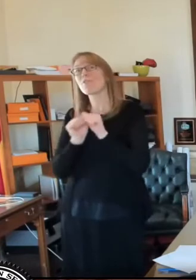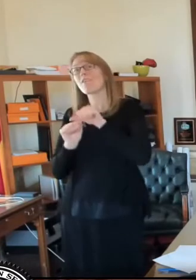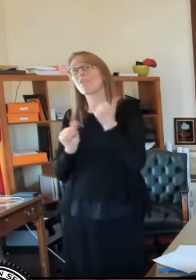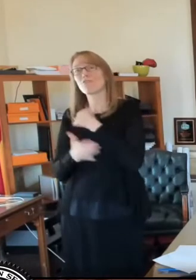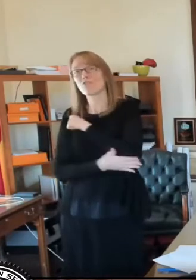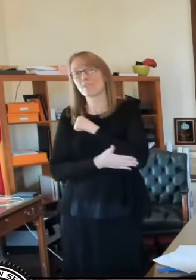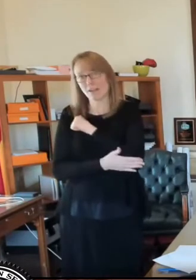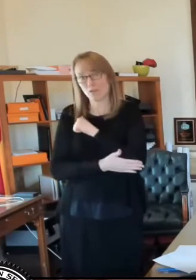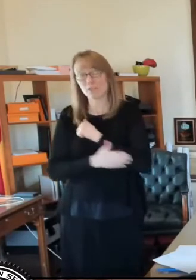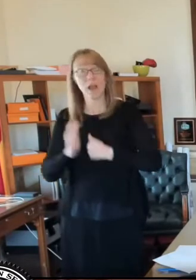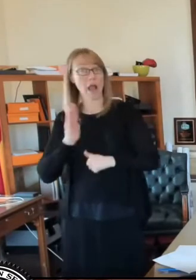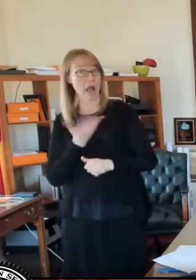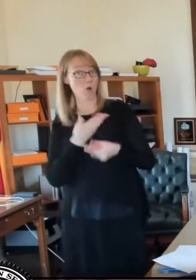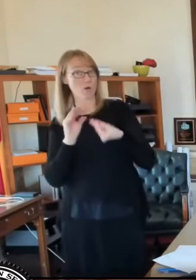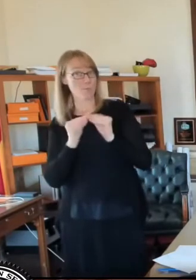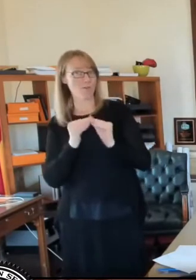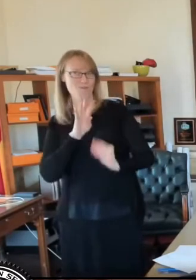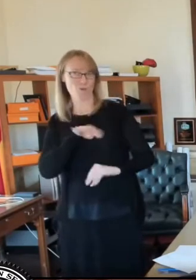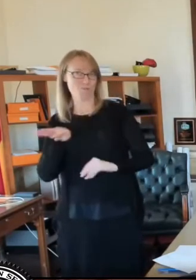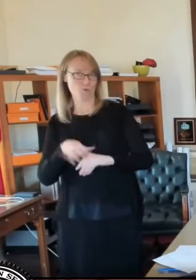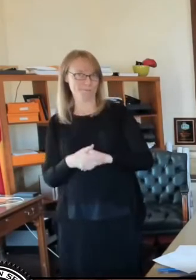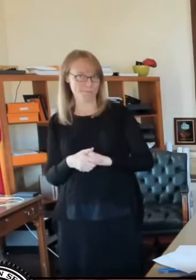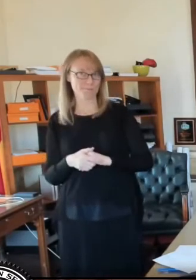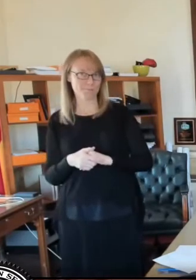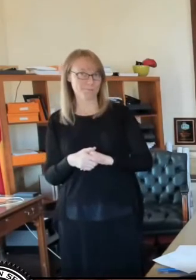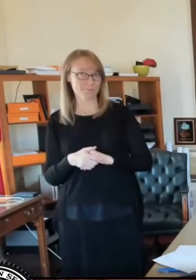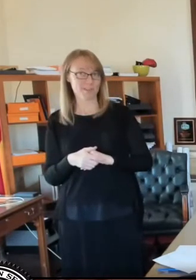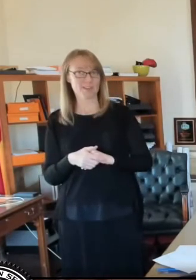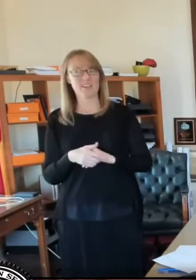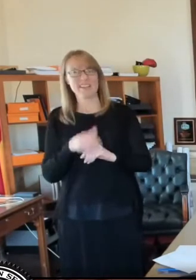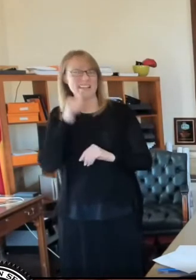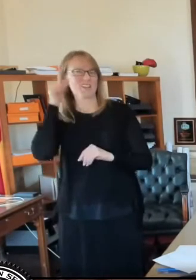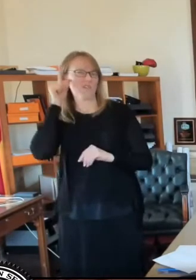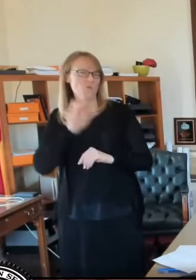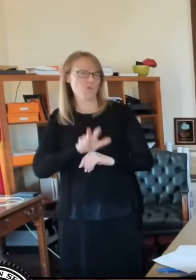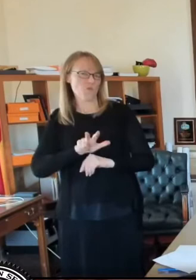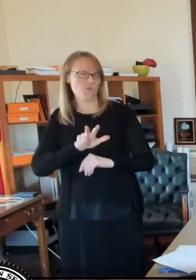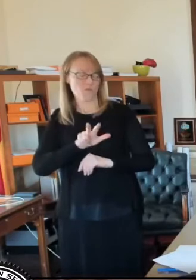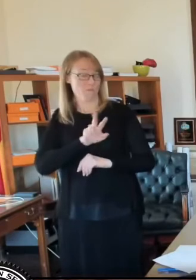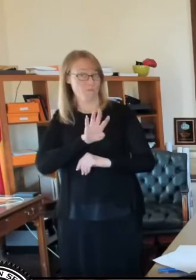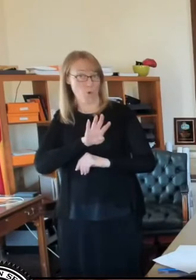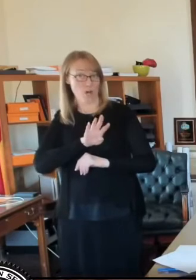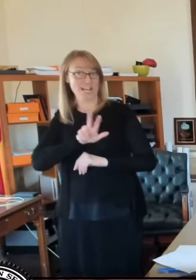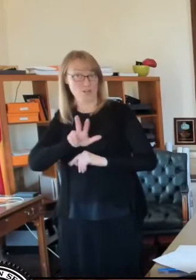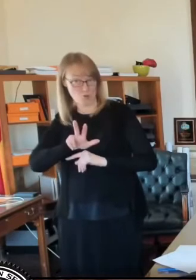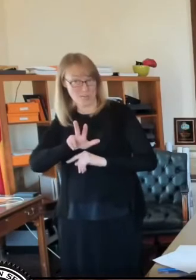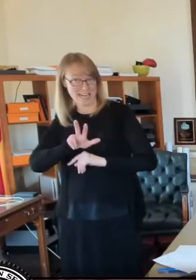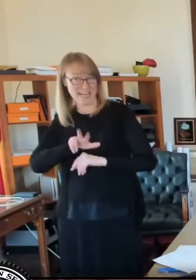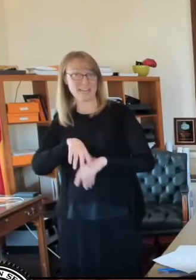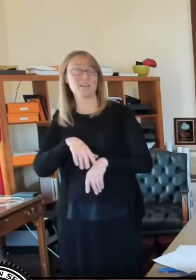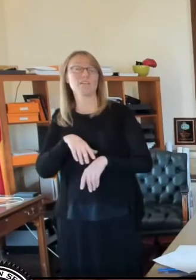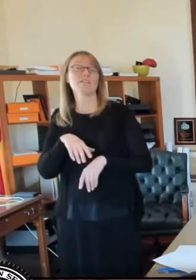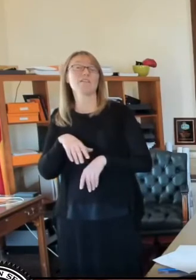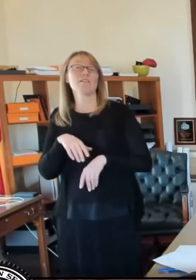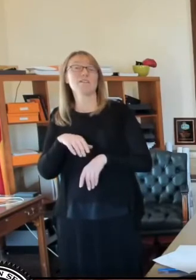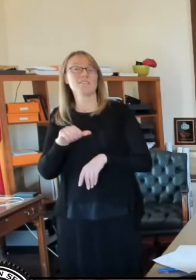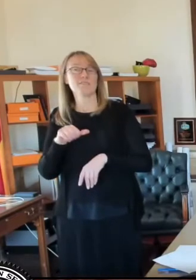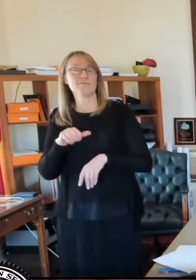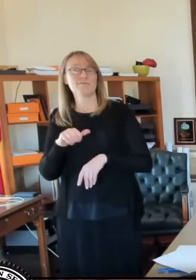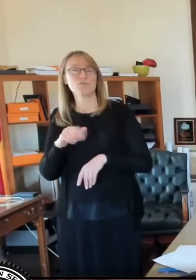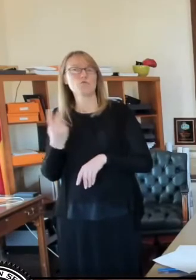44 today. It was 43 yesterday, 44. So this number's been fairly